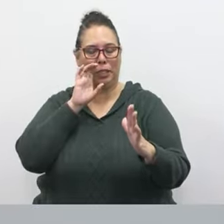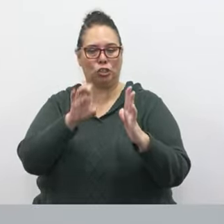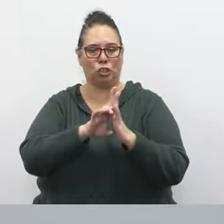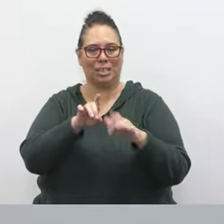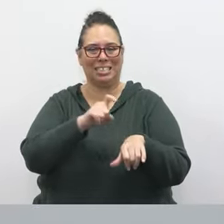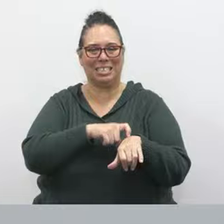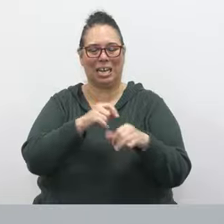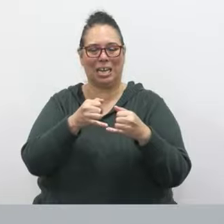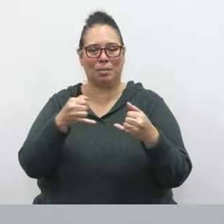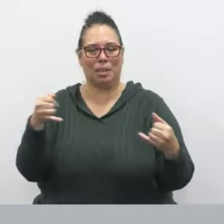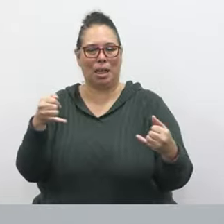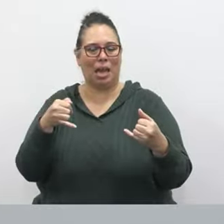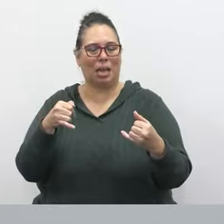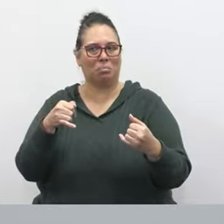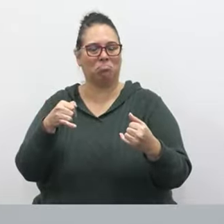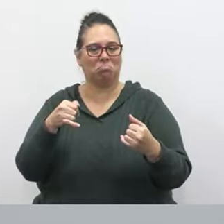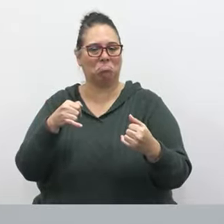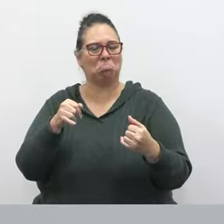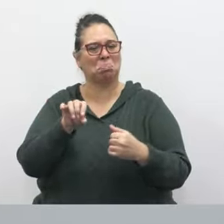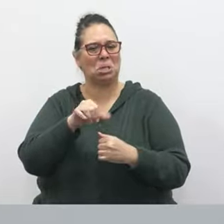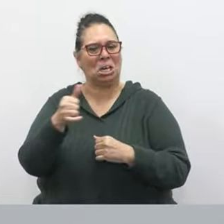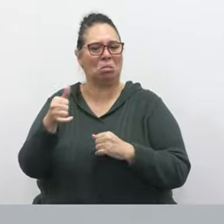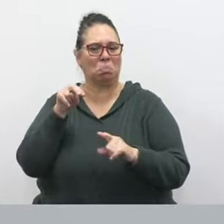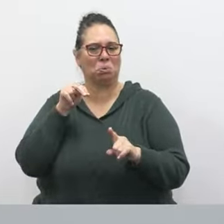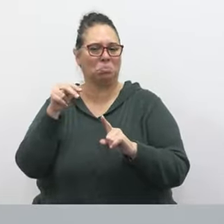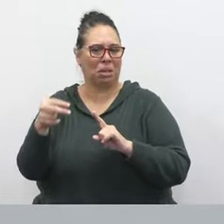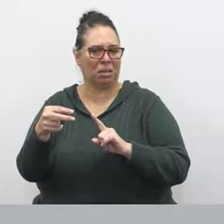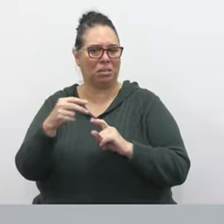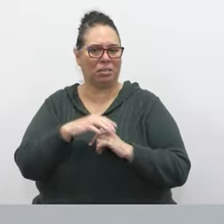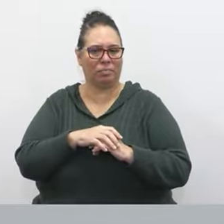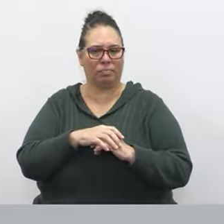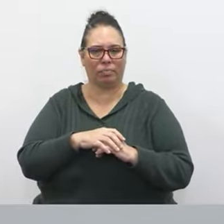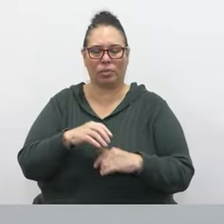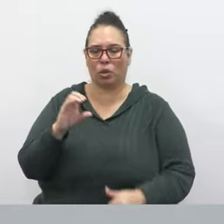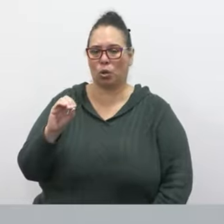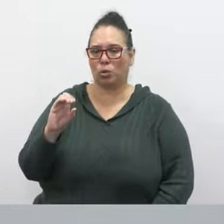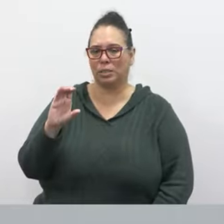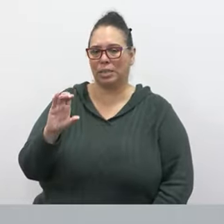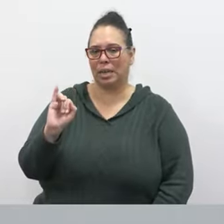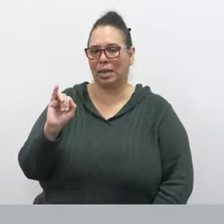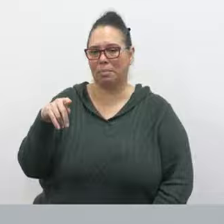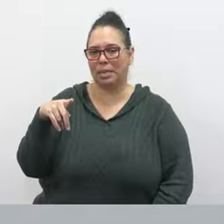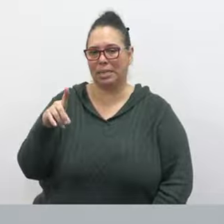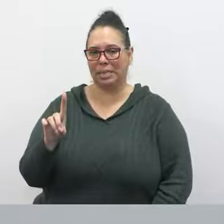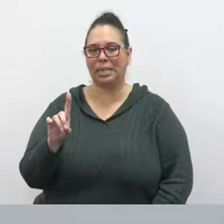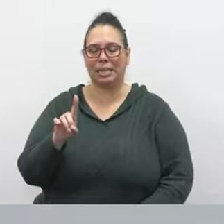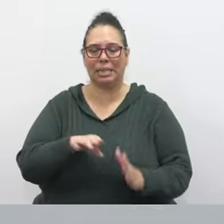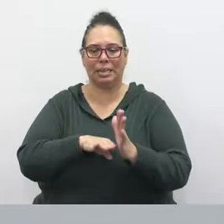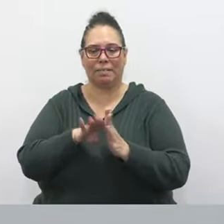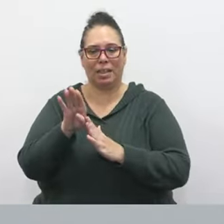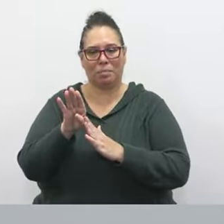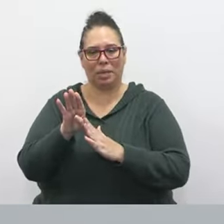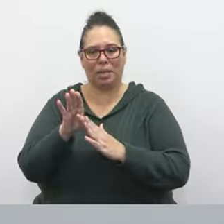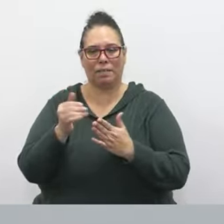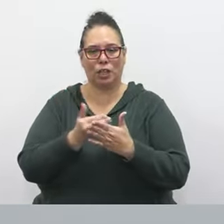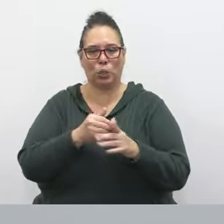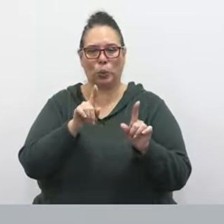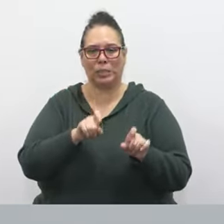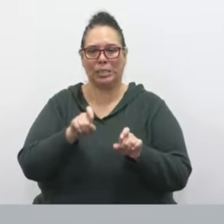timeline and how we in OCIBD supported the development of the new